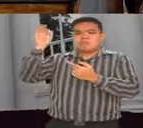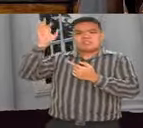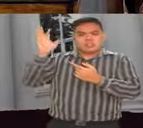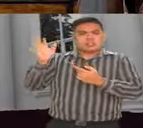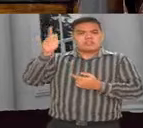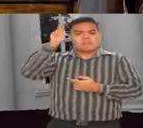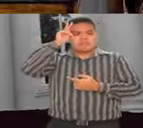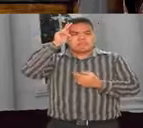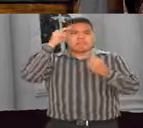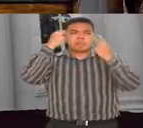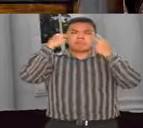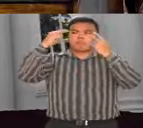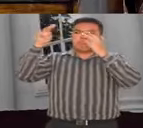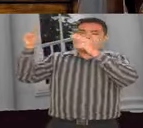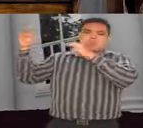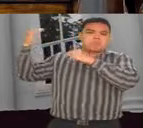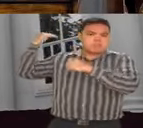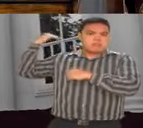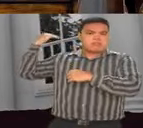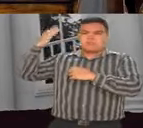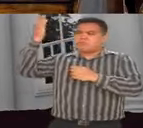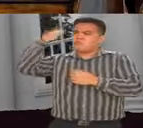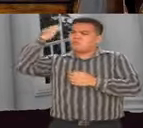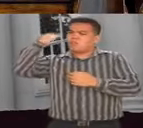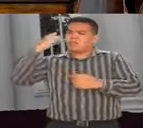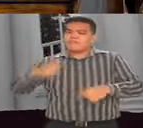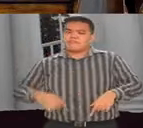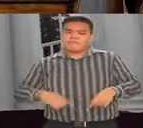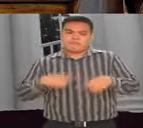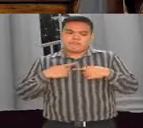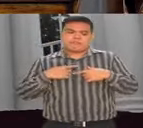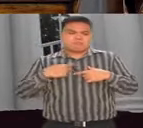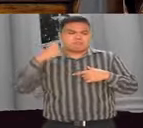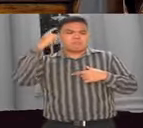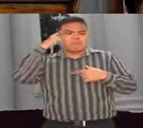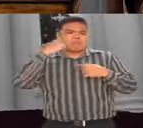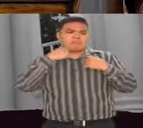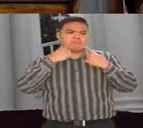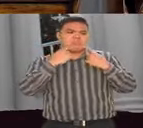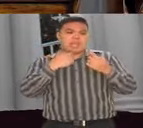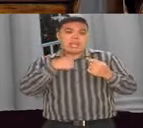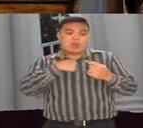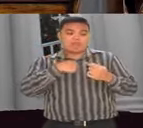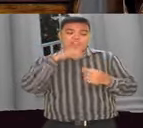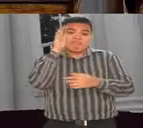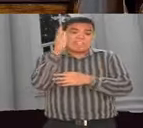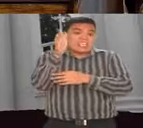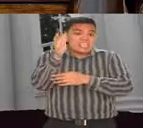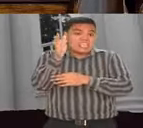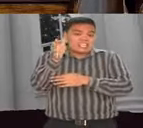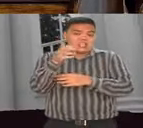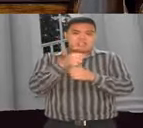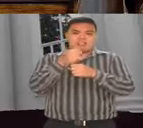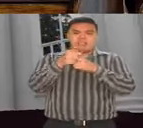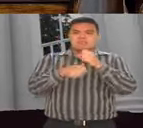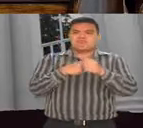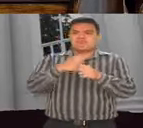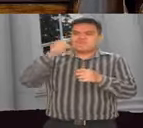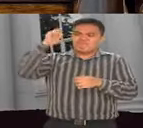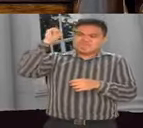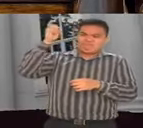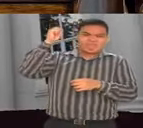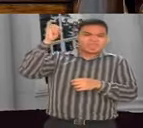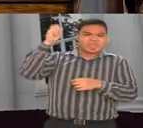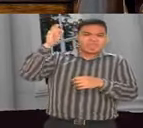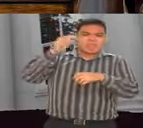back, I do not really think about it, pero when I look back, nakaingon ko sa akong kaglingon, 50 na ko.